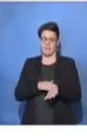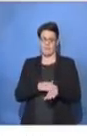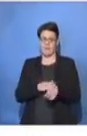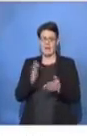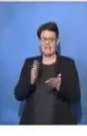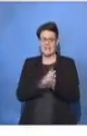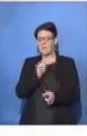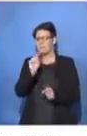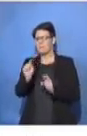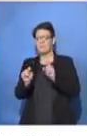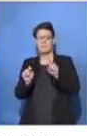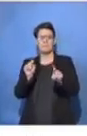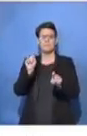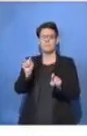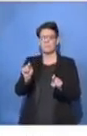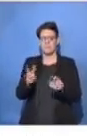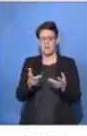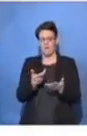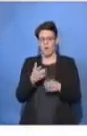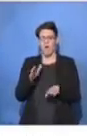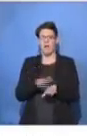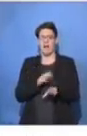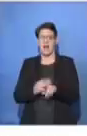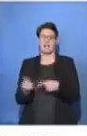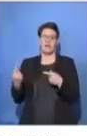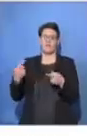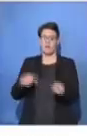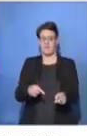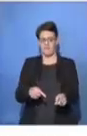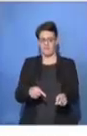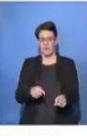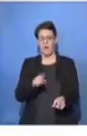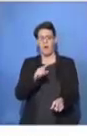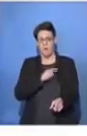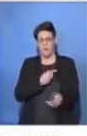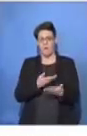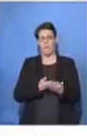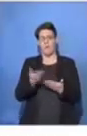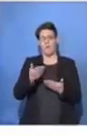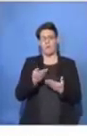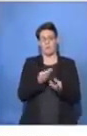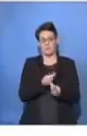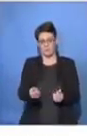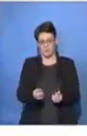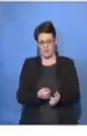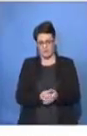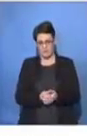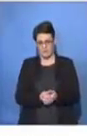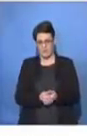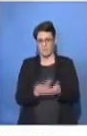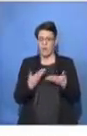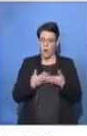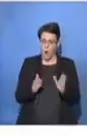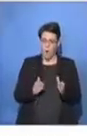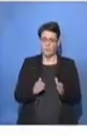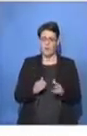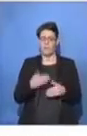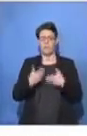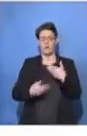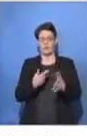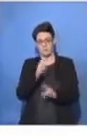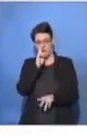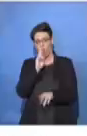for reasons related to late arrival of polling materials. Opening procedures were